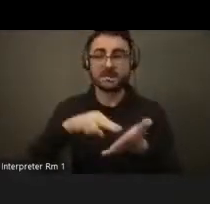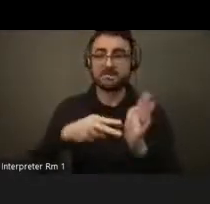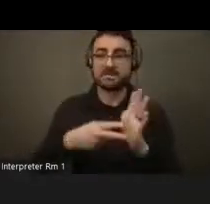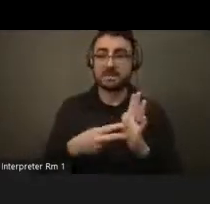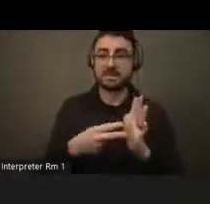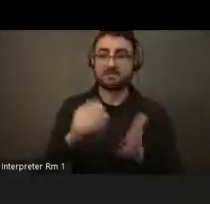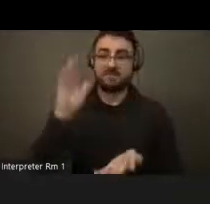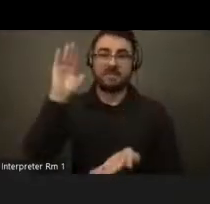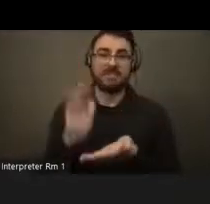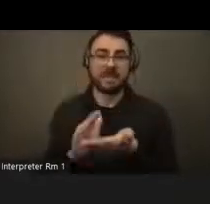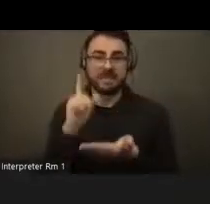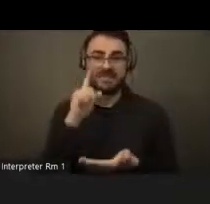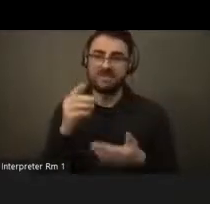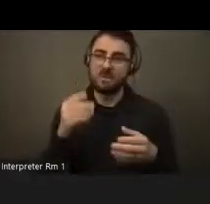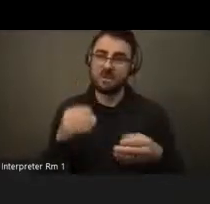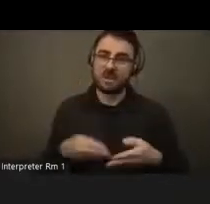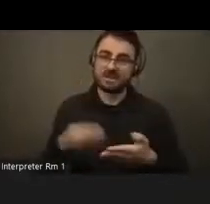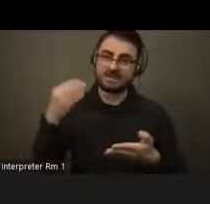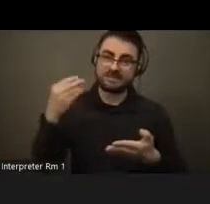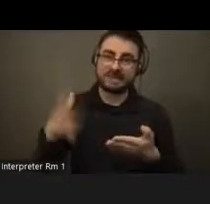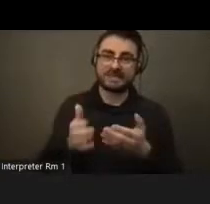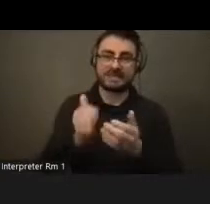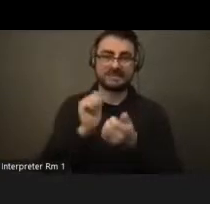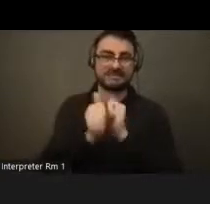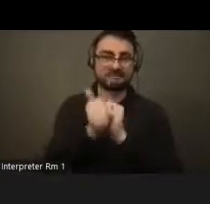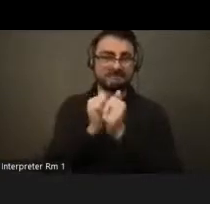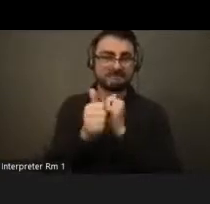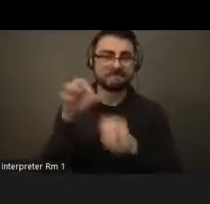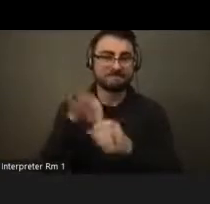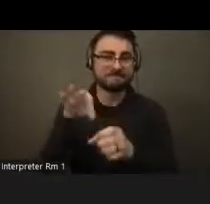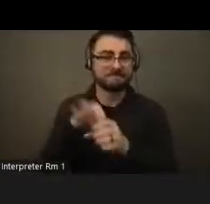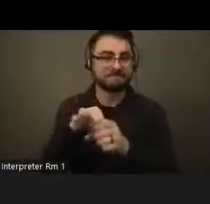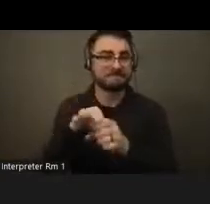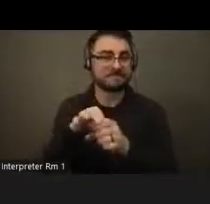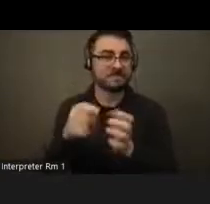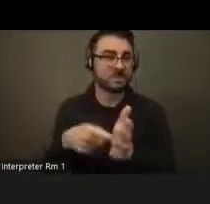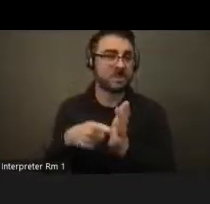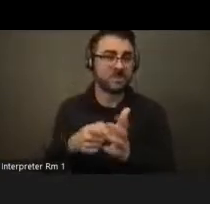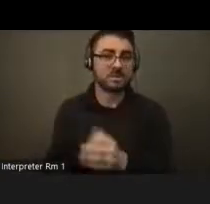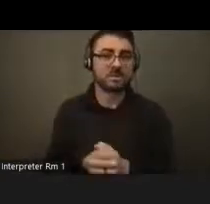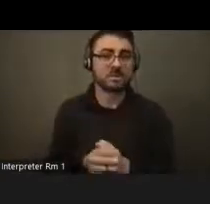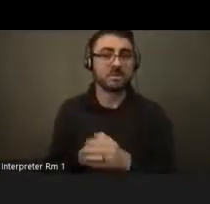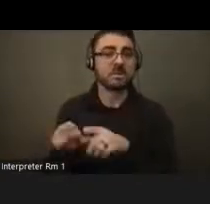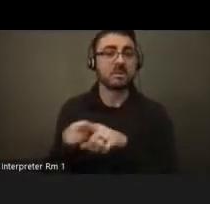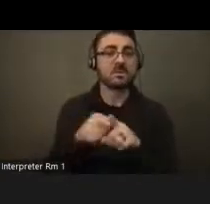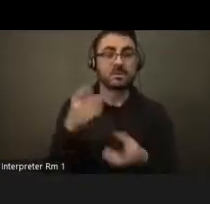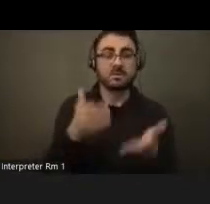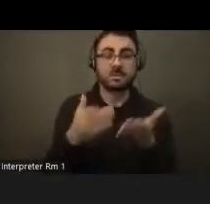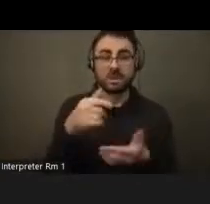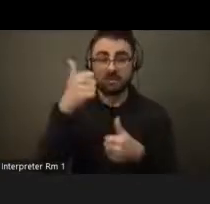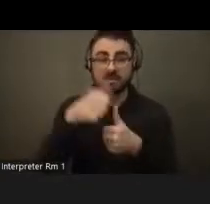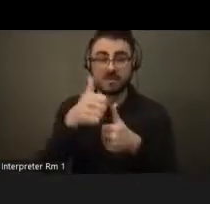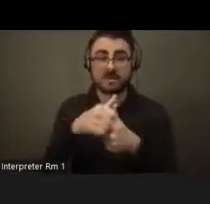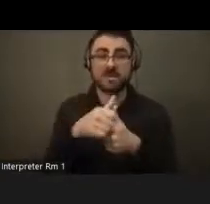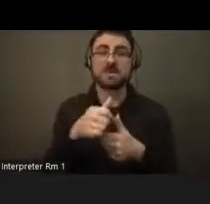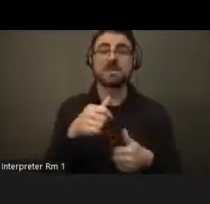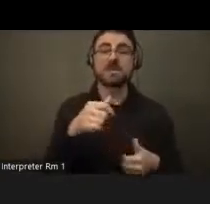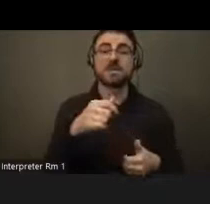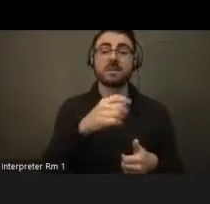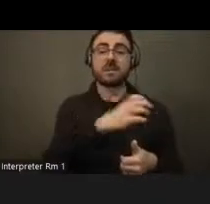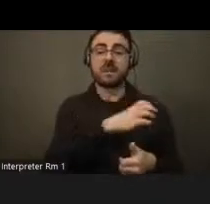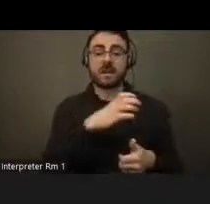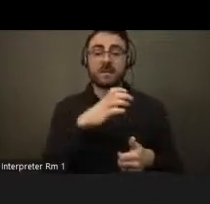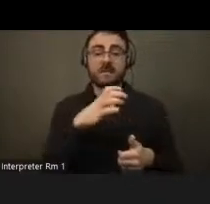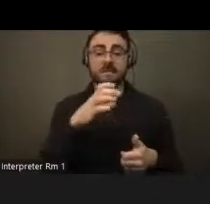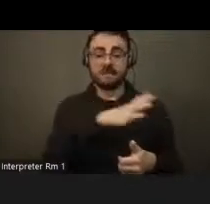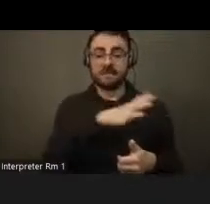elections. And you might recall in January that the Washington County Democrats joined the Oregon League of Women Voters